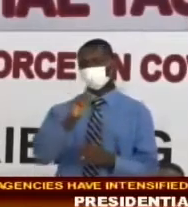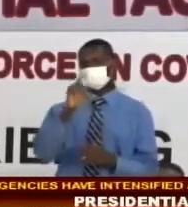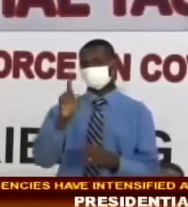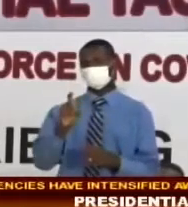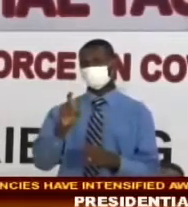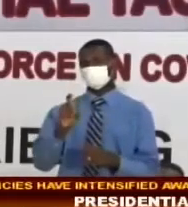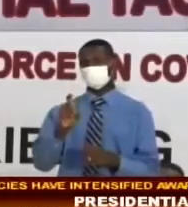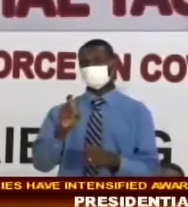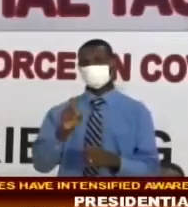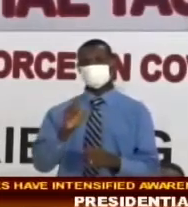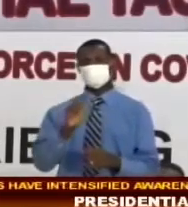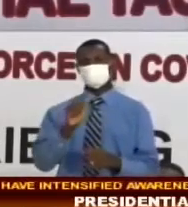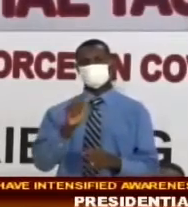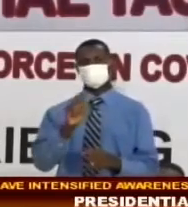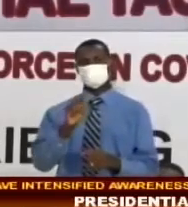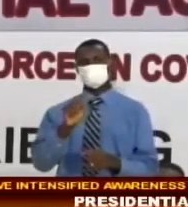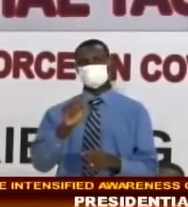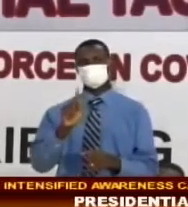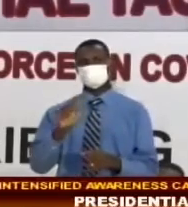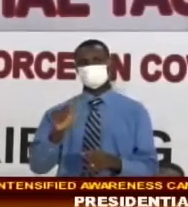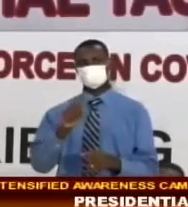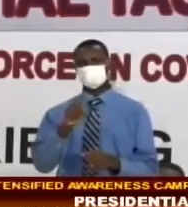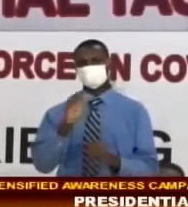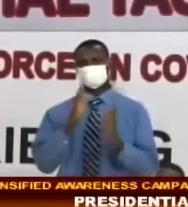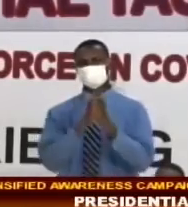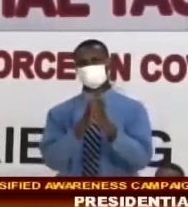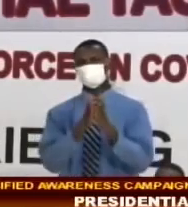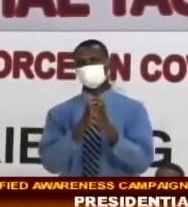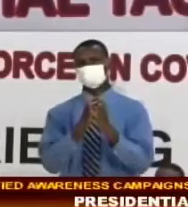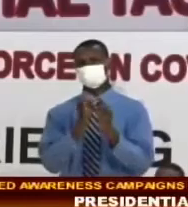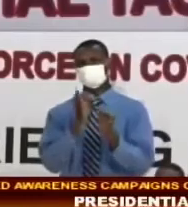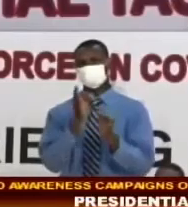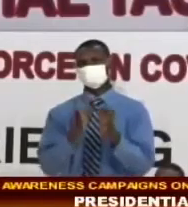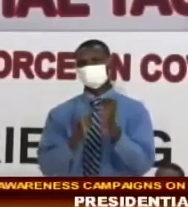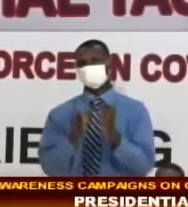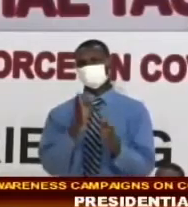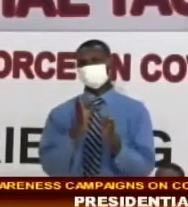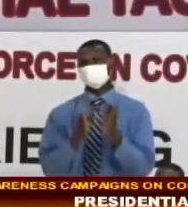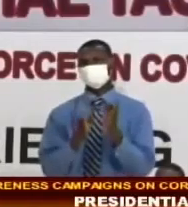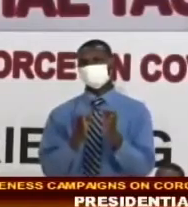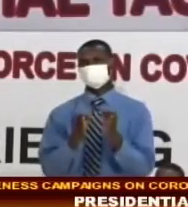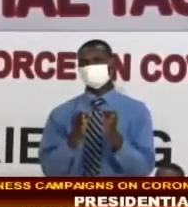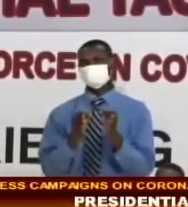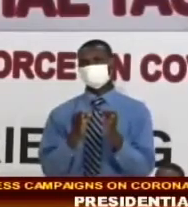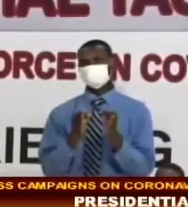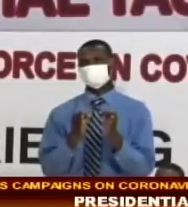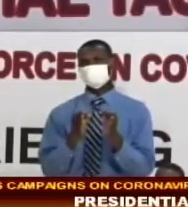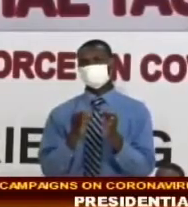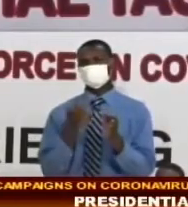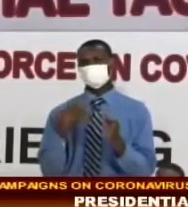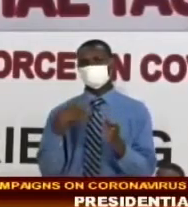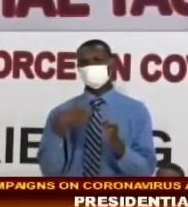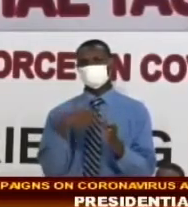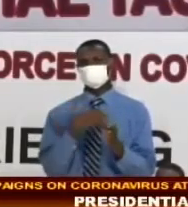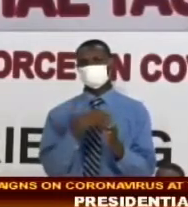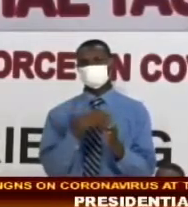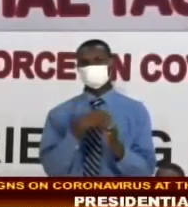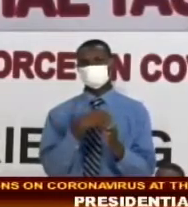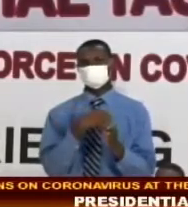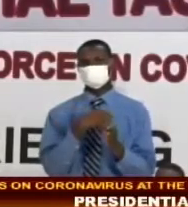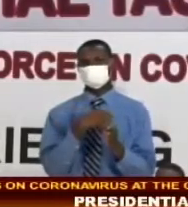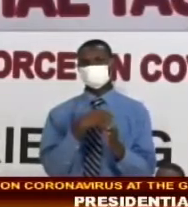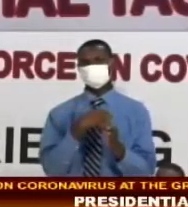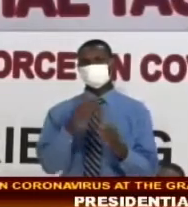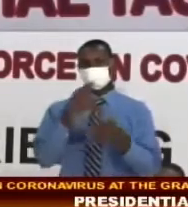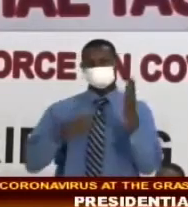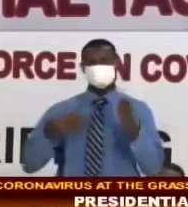Amaka, I think you asked whether we could divulge the content of our report to the President. What we